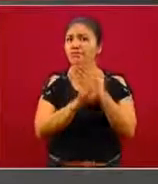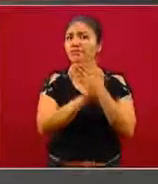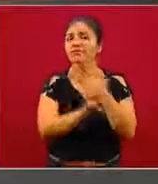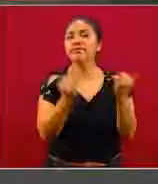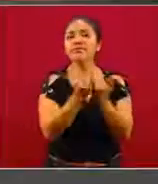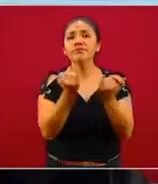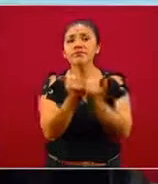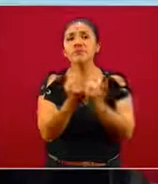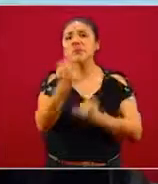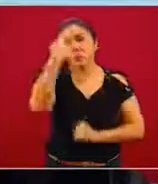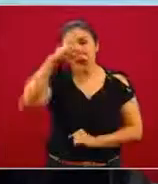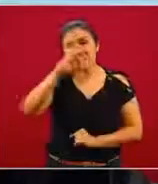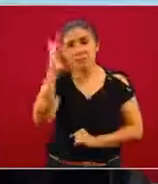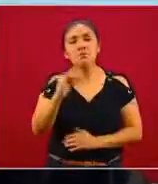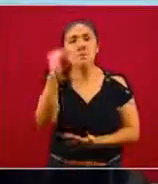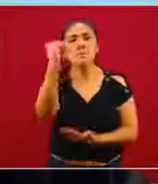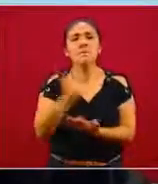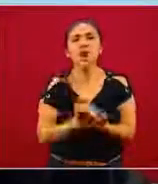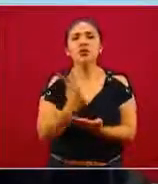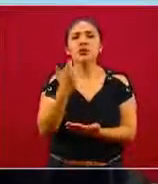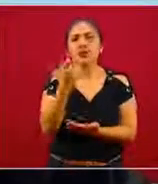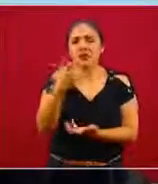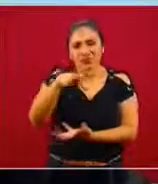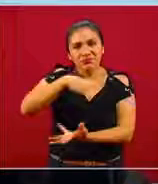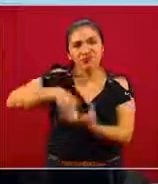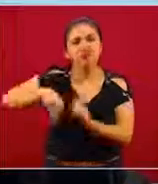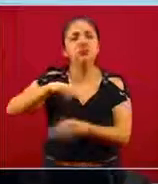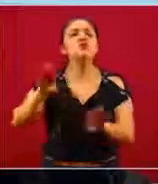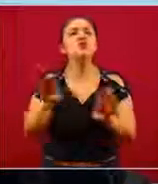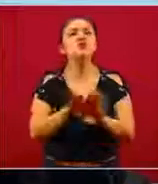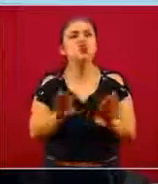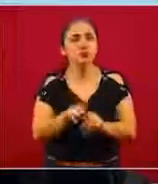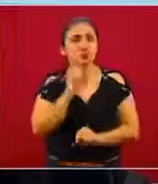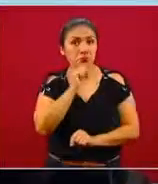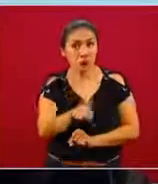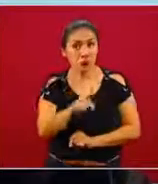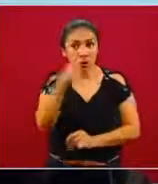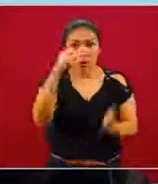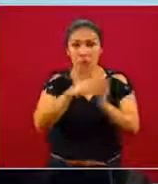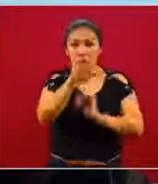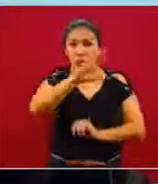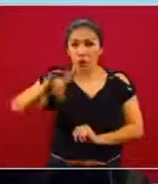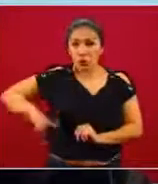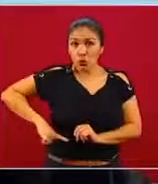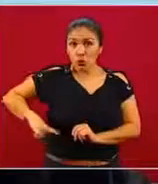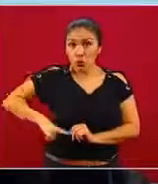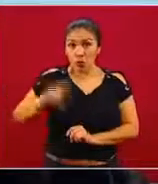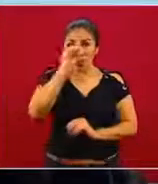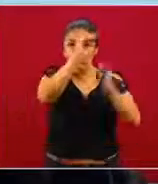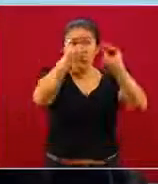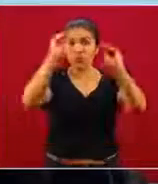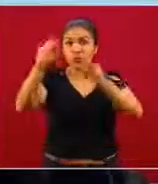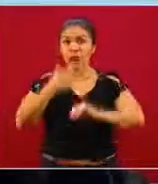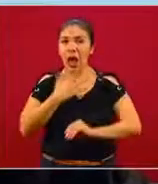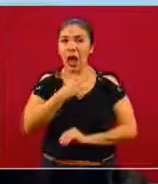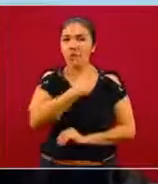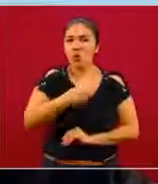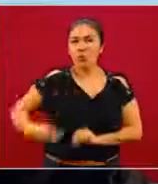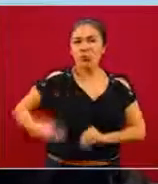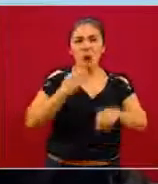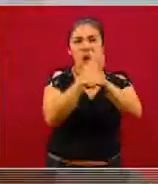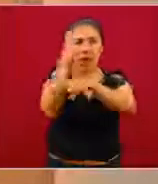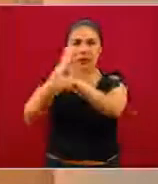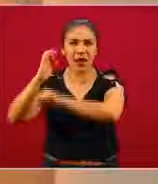How are we going to prevent also decreases in the public budget envelope for